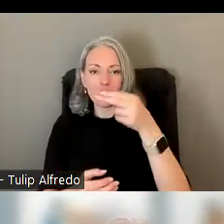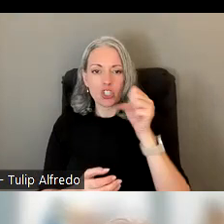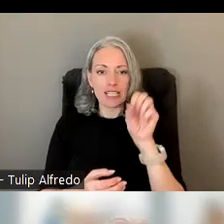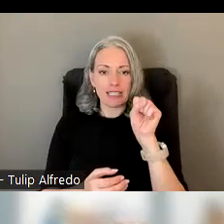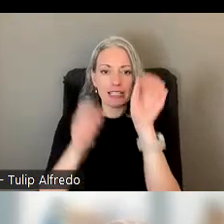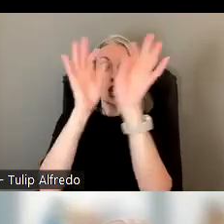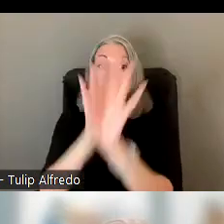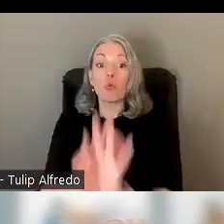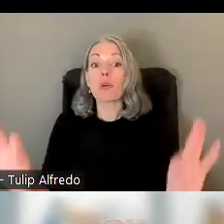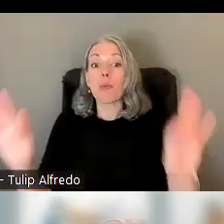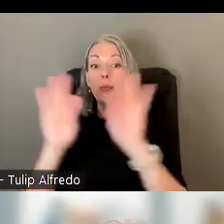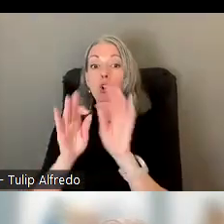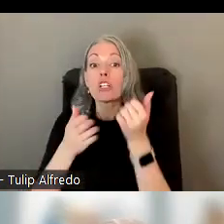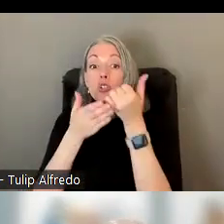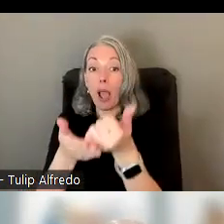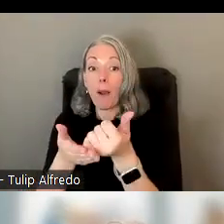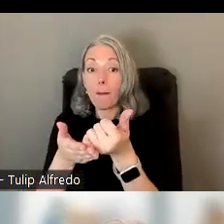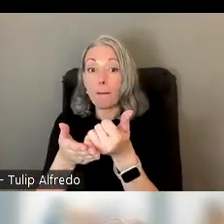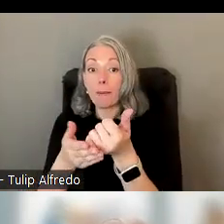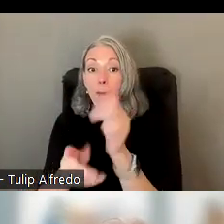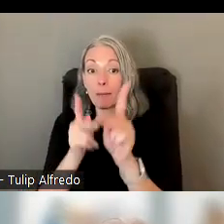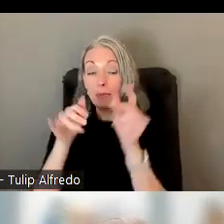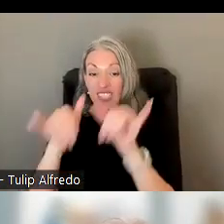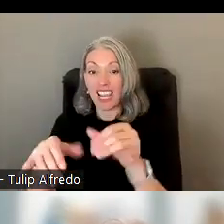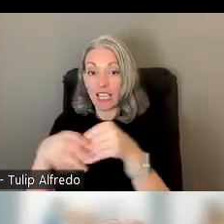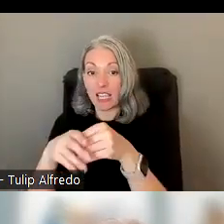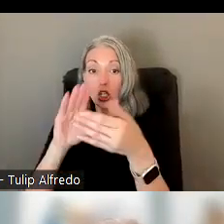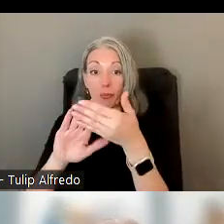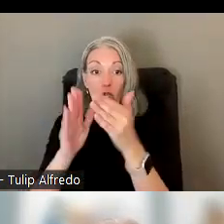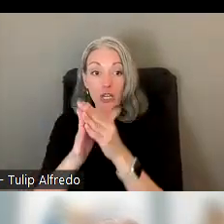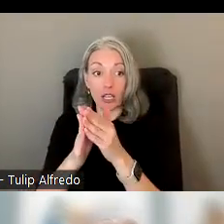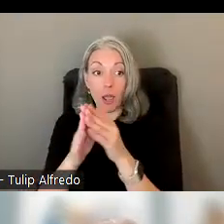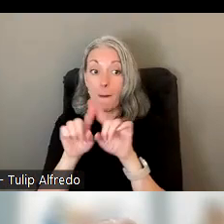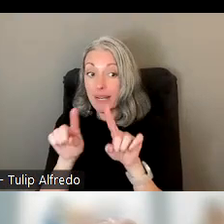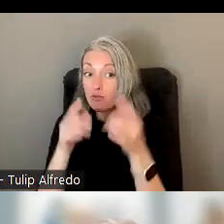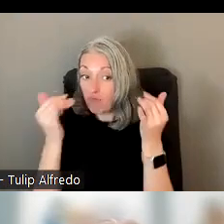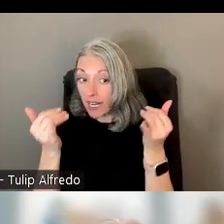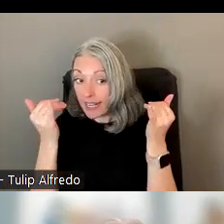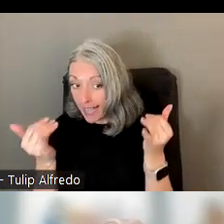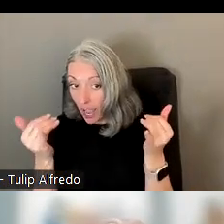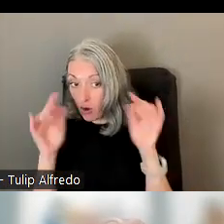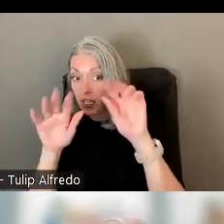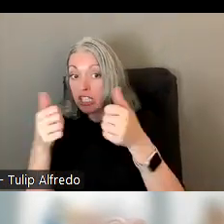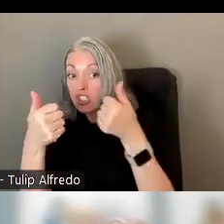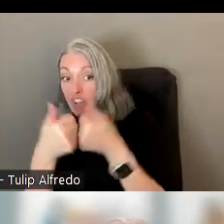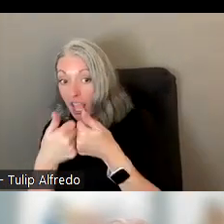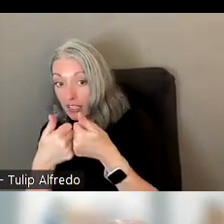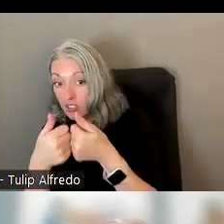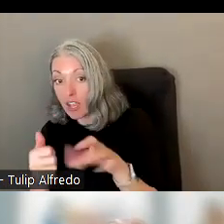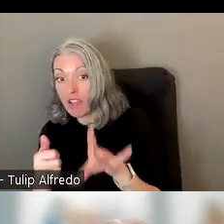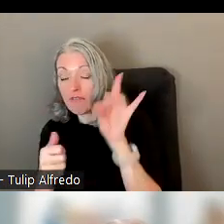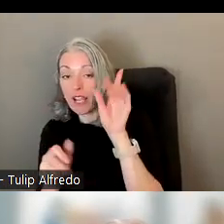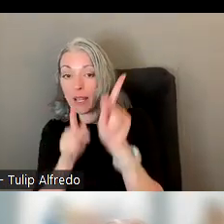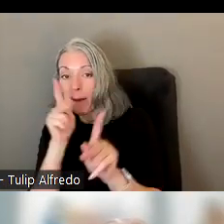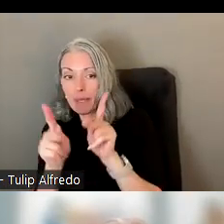keeping people safely in their communities. But right now, there's such a challenge in finding people to serve as